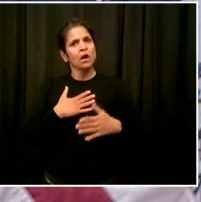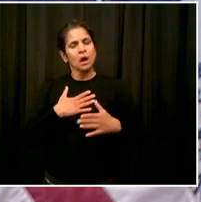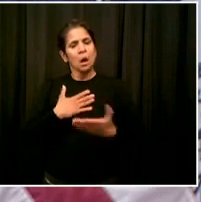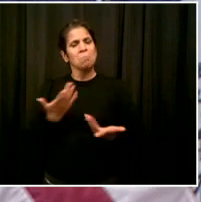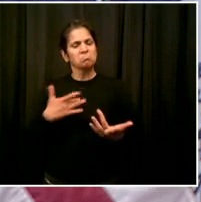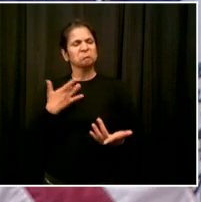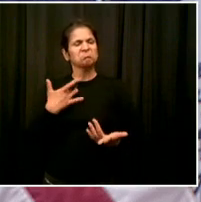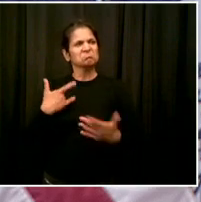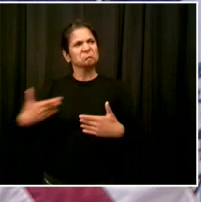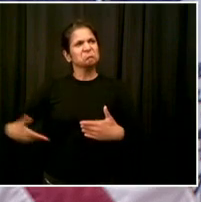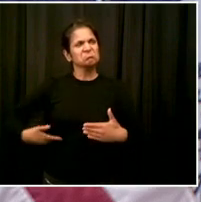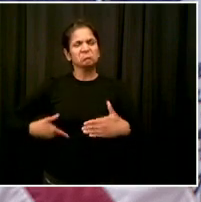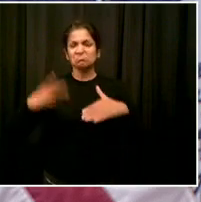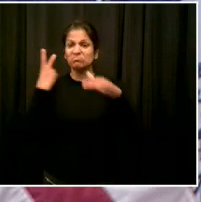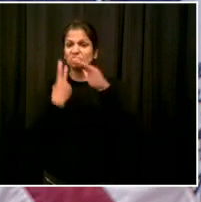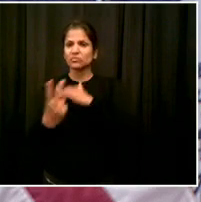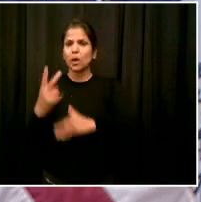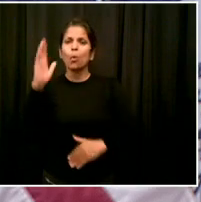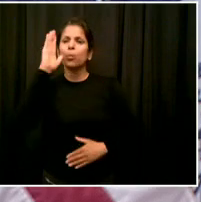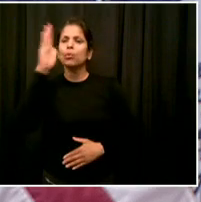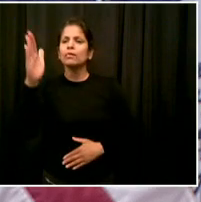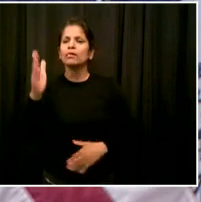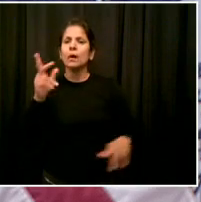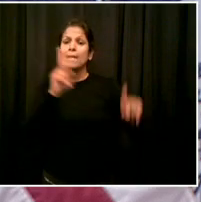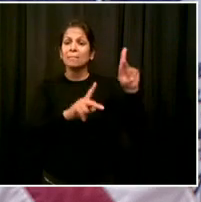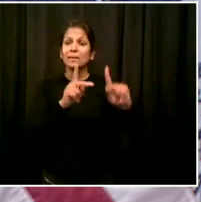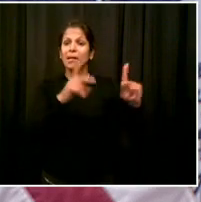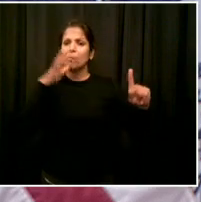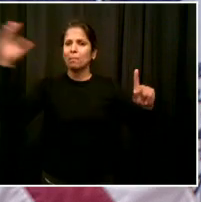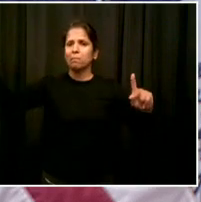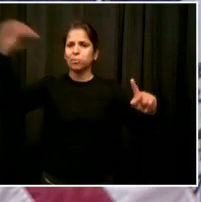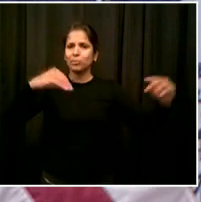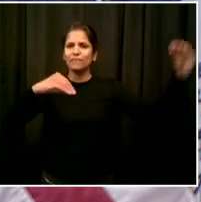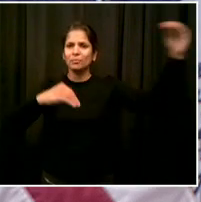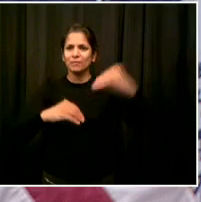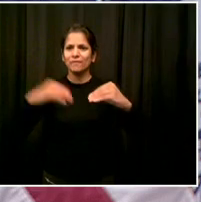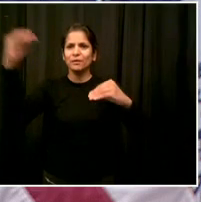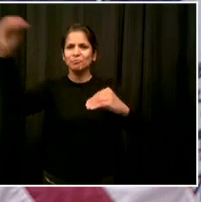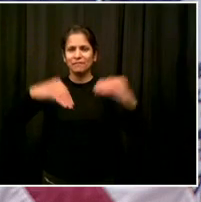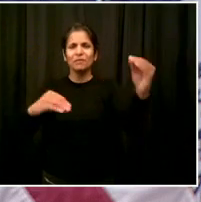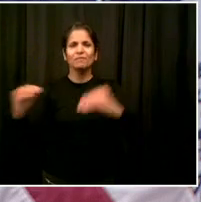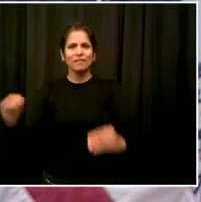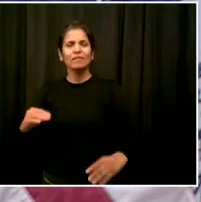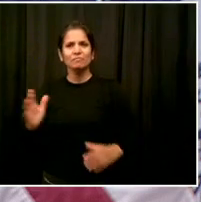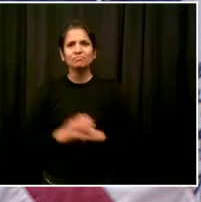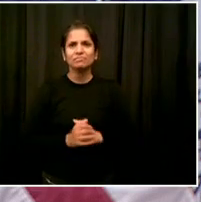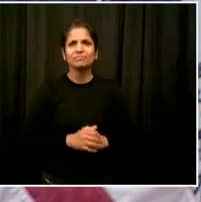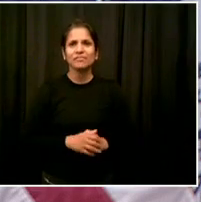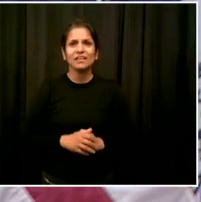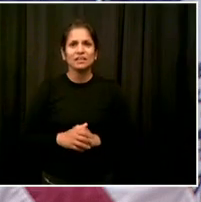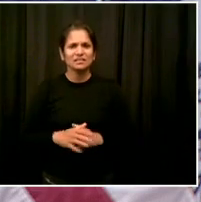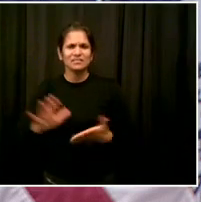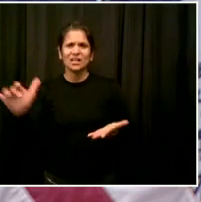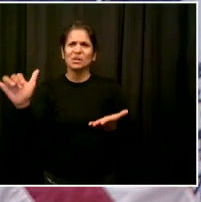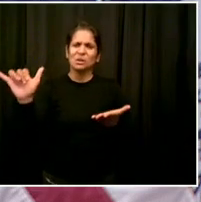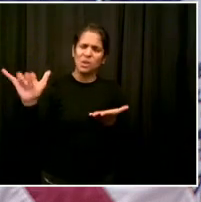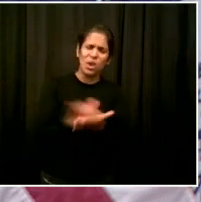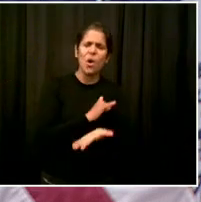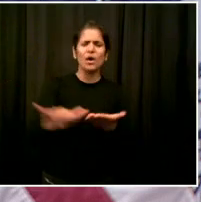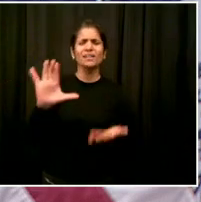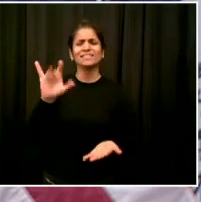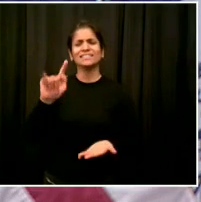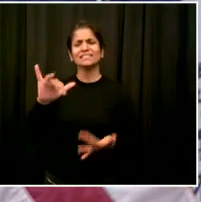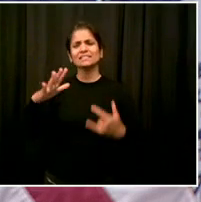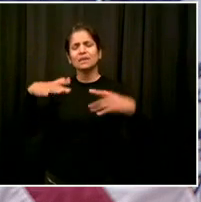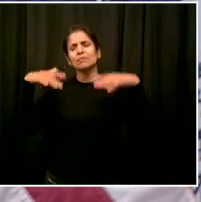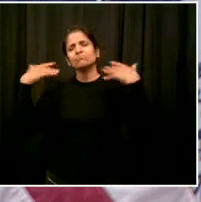standing by and fighting for New York City no matter what. And Henry, I remember how bad the 70s, 80s, 90s were, and people fought their way